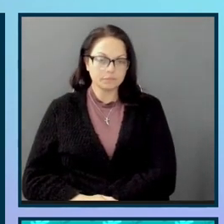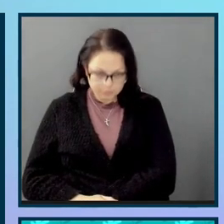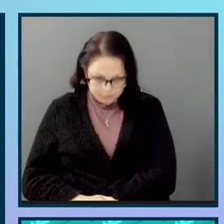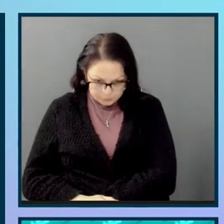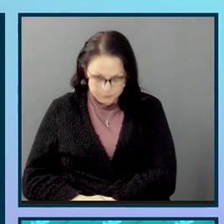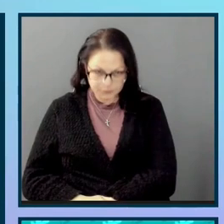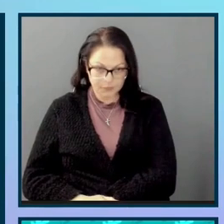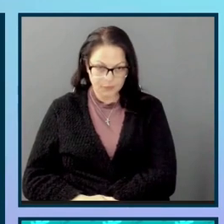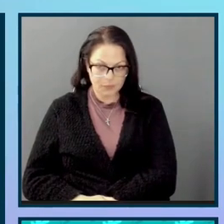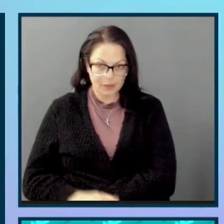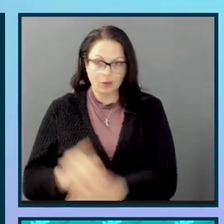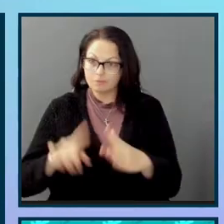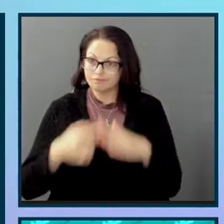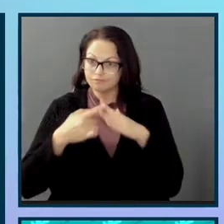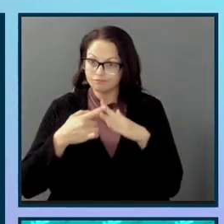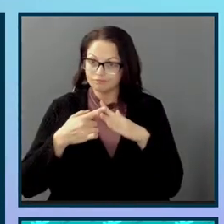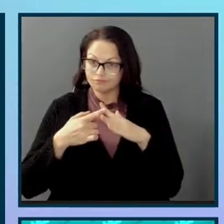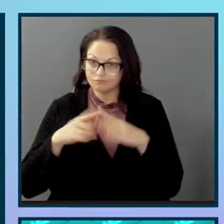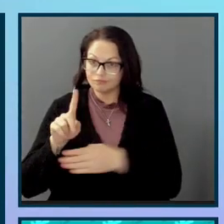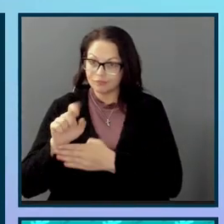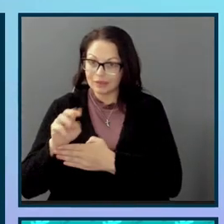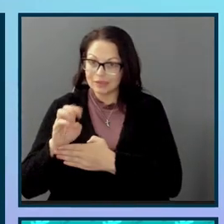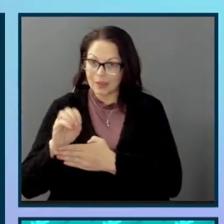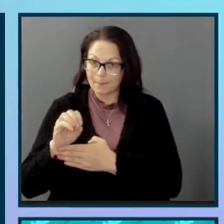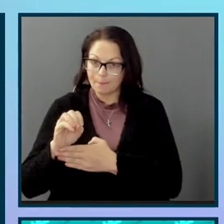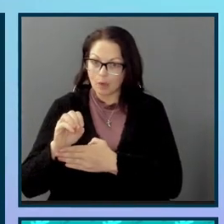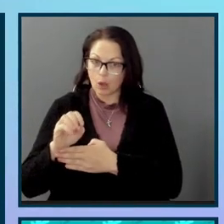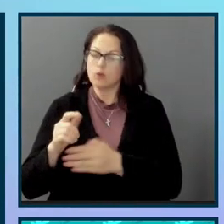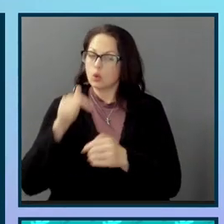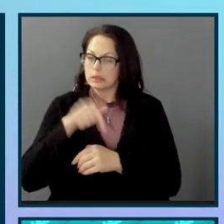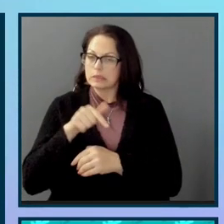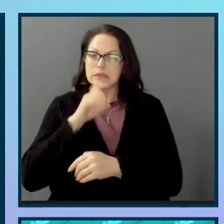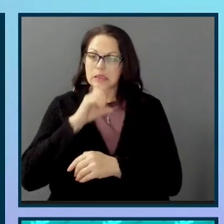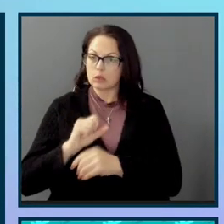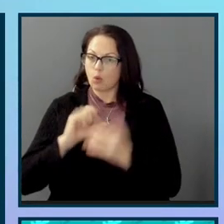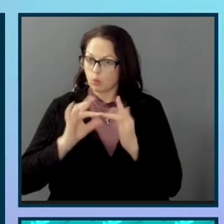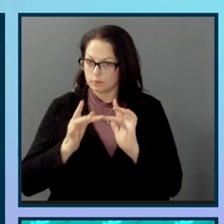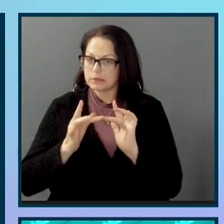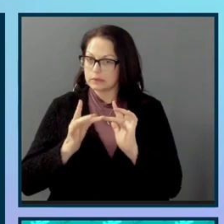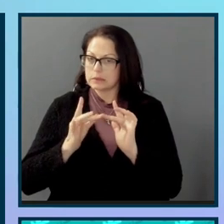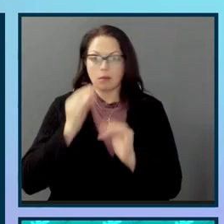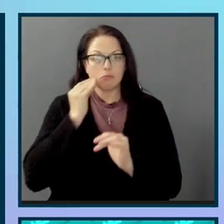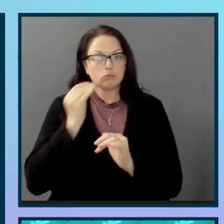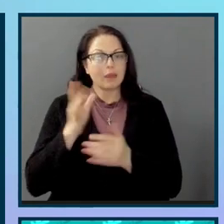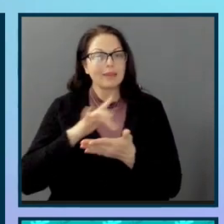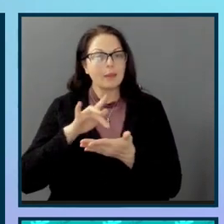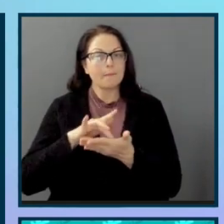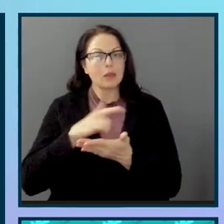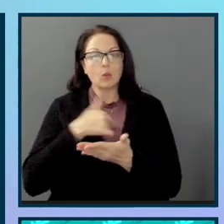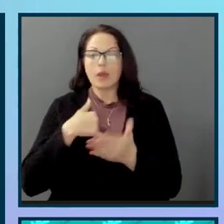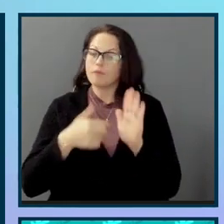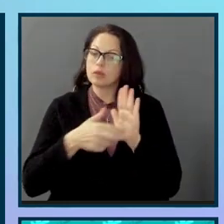And let's begin the demo. So we are on the old Space Jam website. In the middle, we have Space Jam